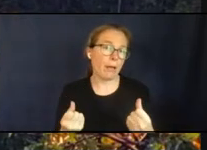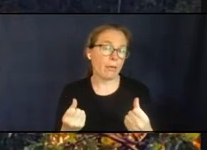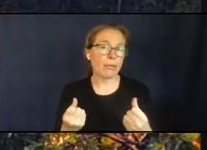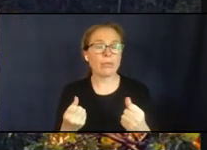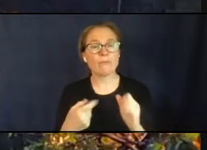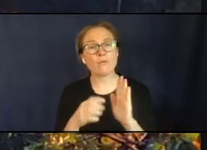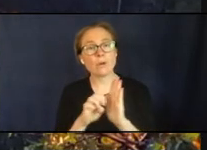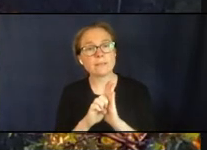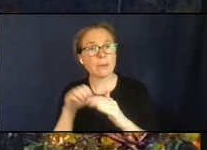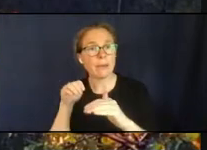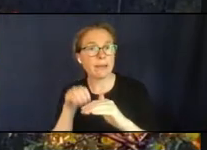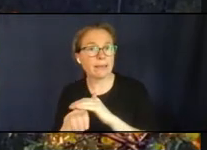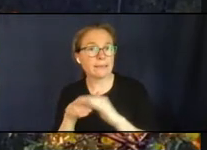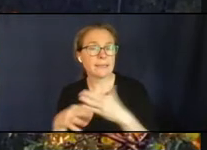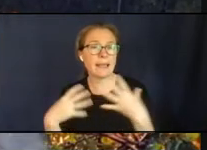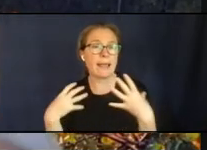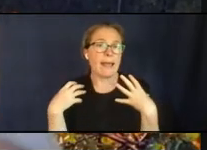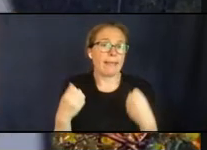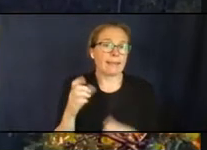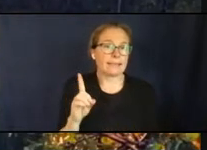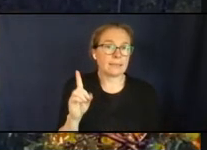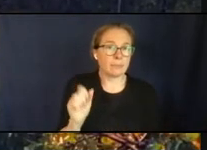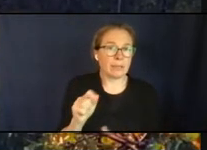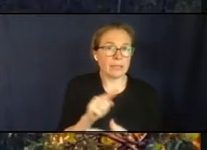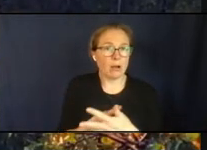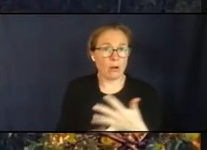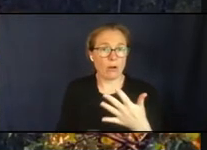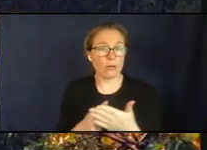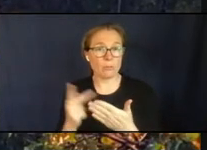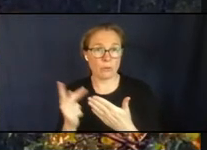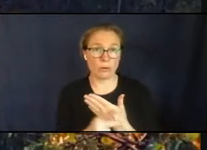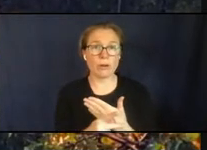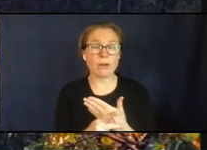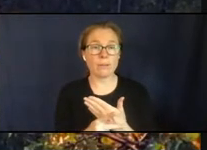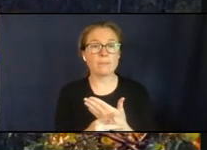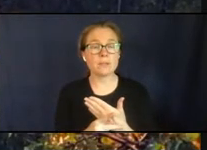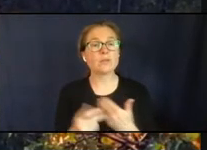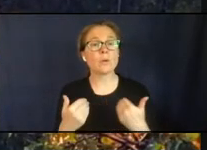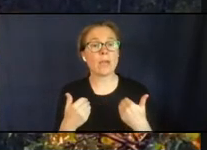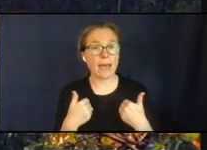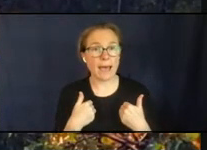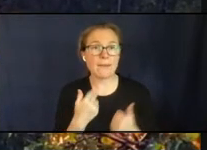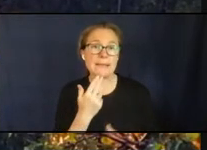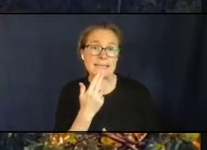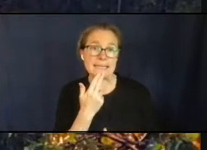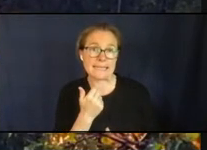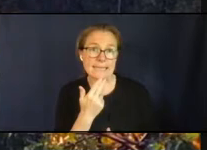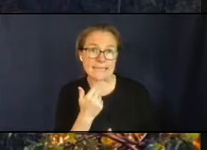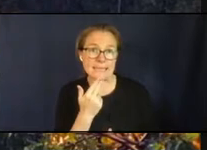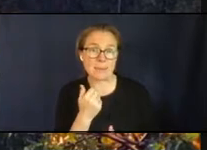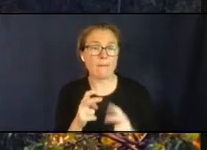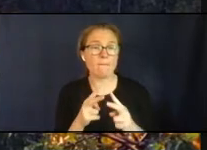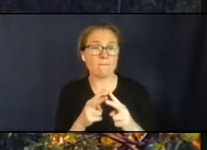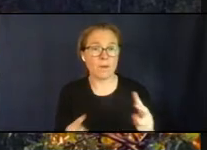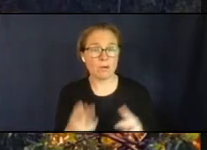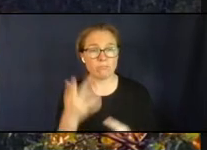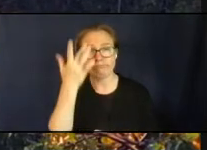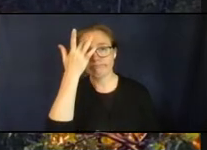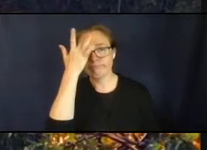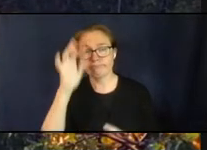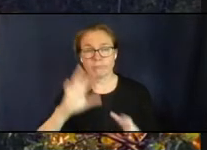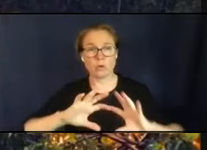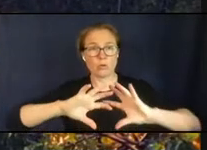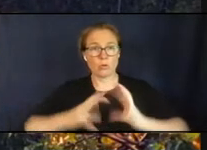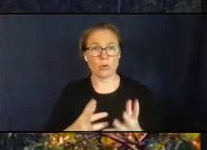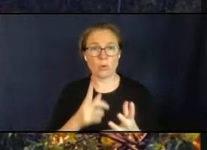healthy disability. So we have a small, very competent group that also works with the